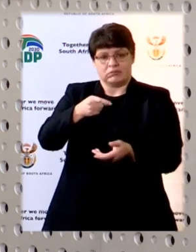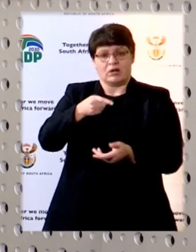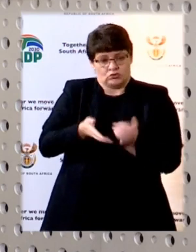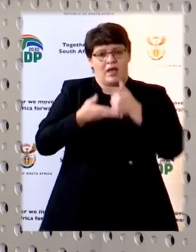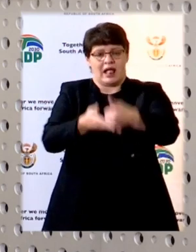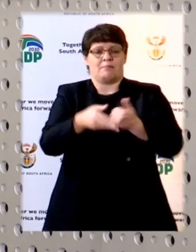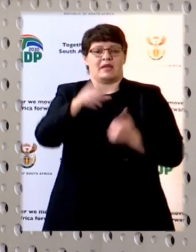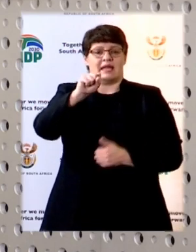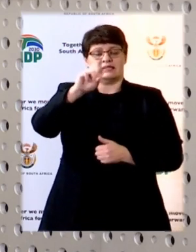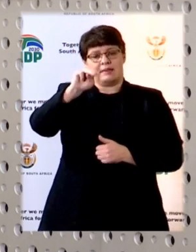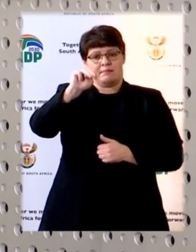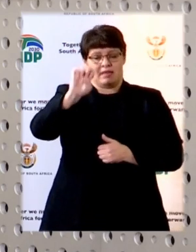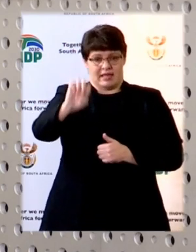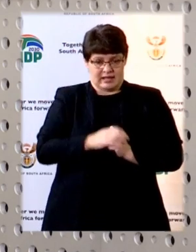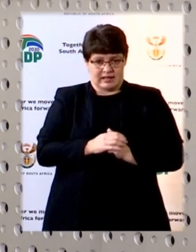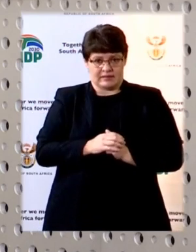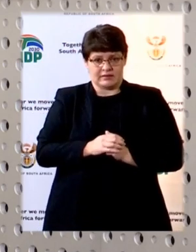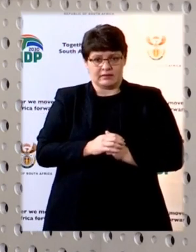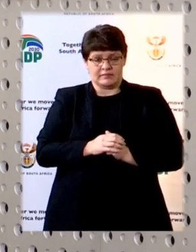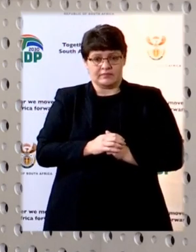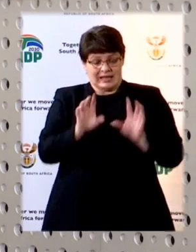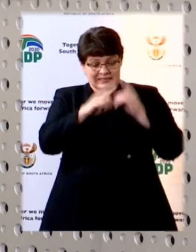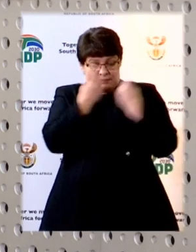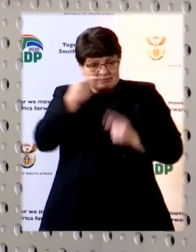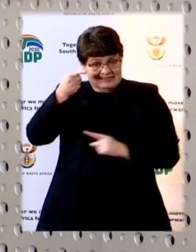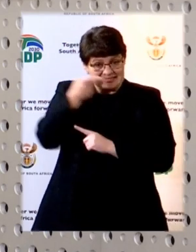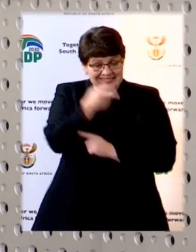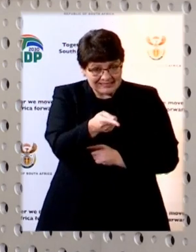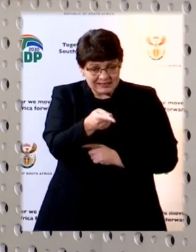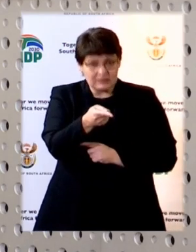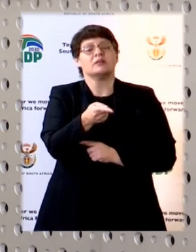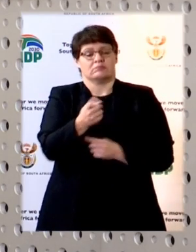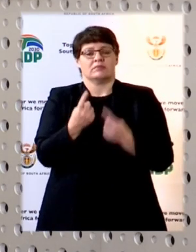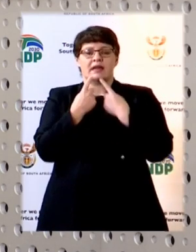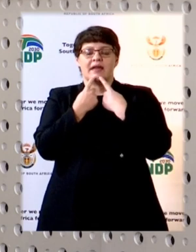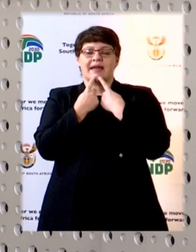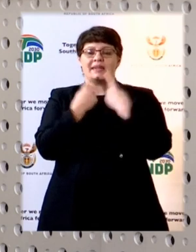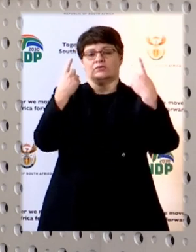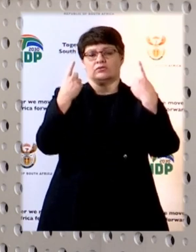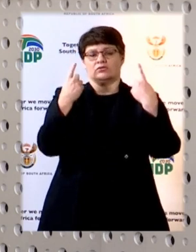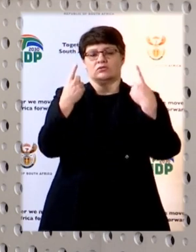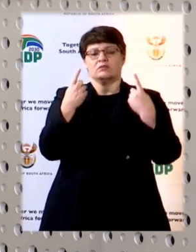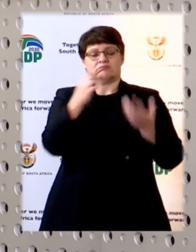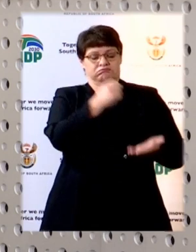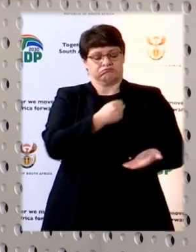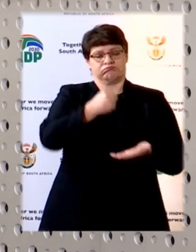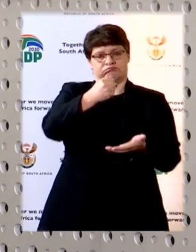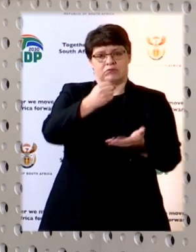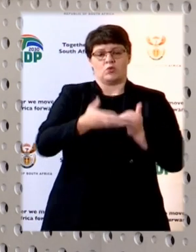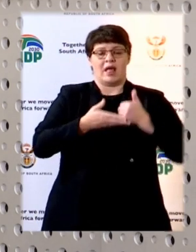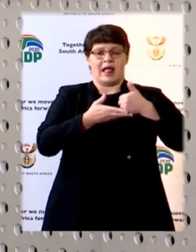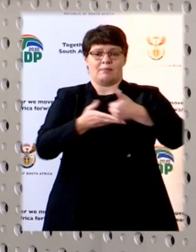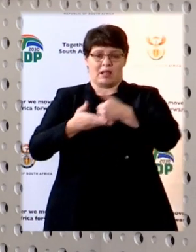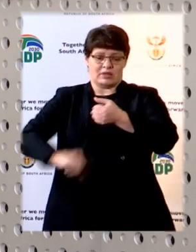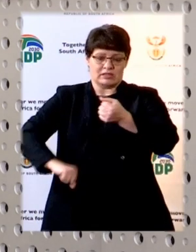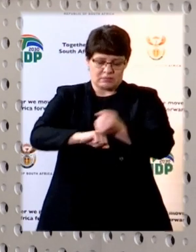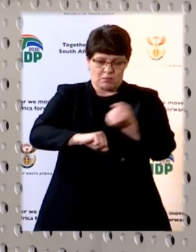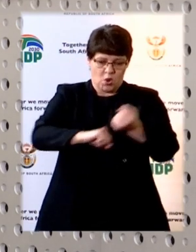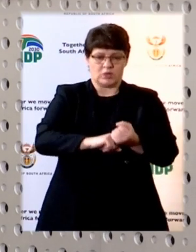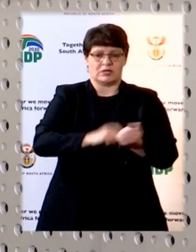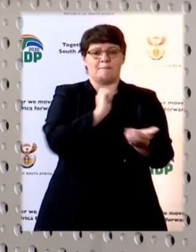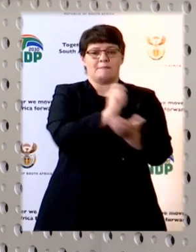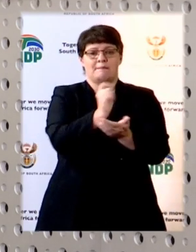support SMMEs, and the Department of Small Business Development announced the SMME relief scheme to support